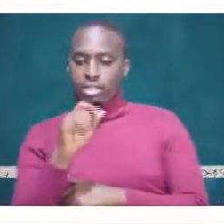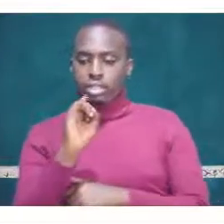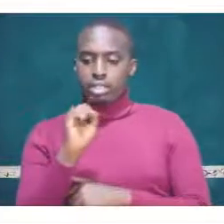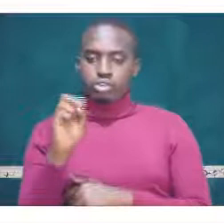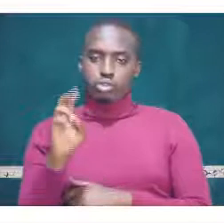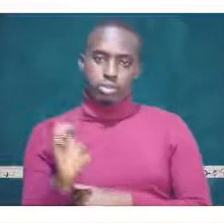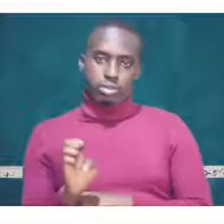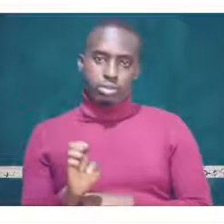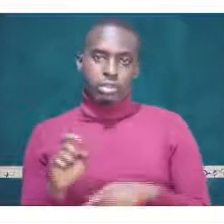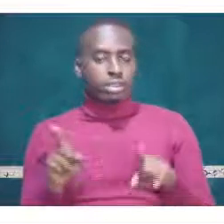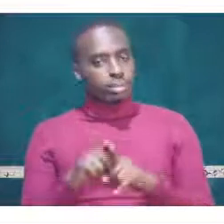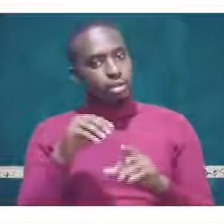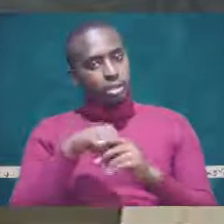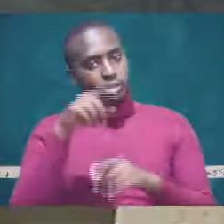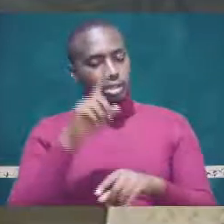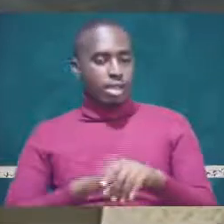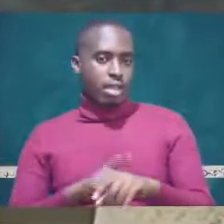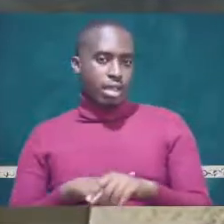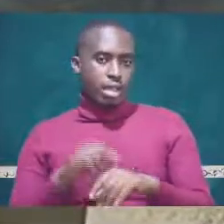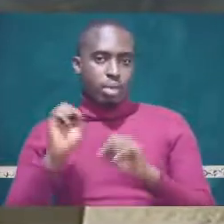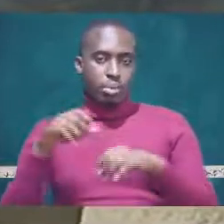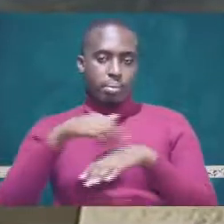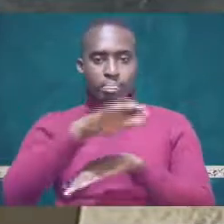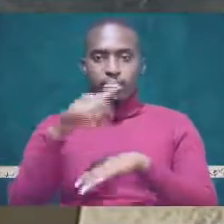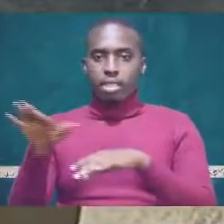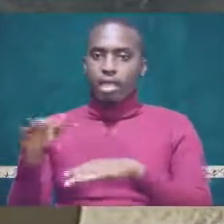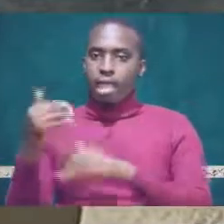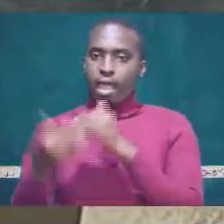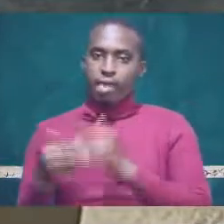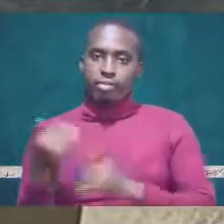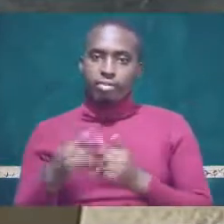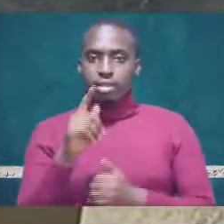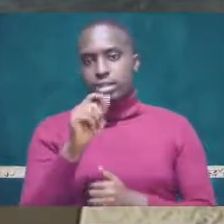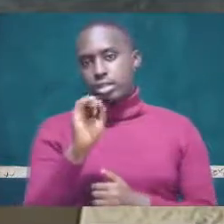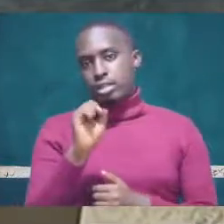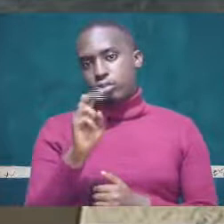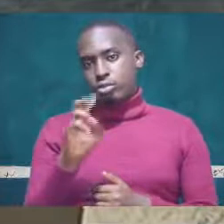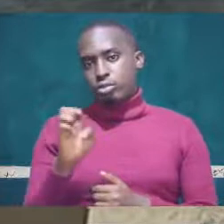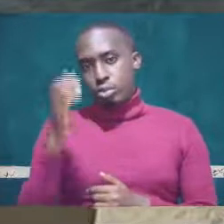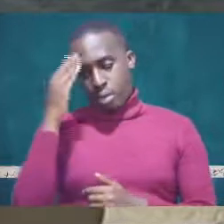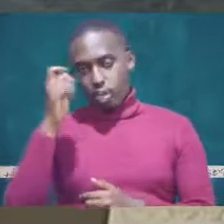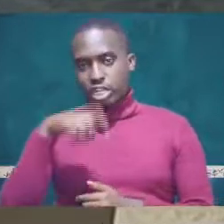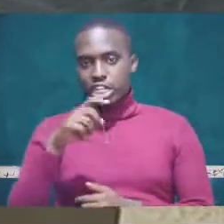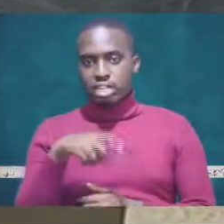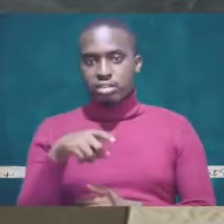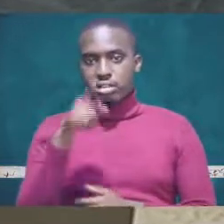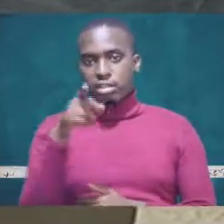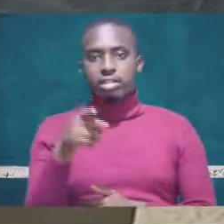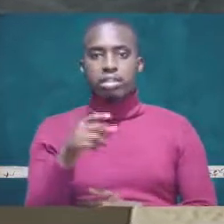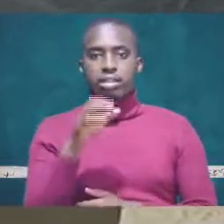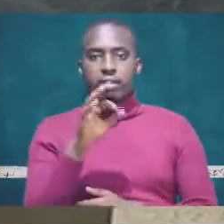Sweeping the fluid must be swept out into the surrounding tissues because the tissues need this